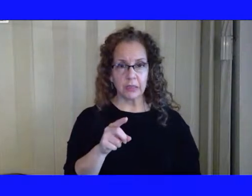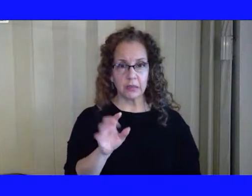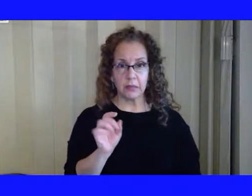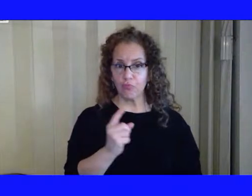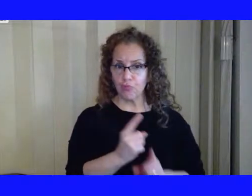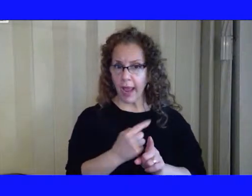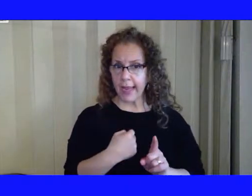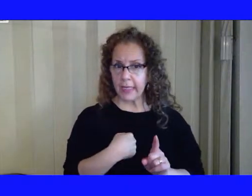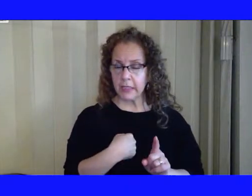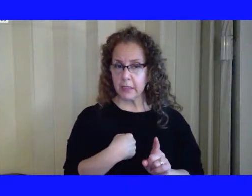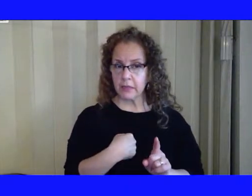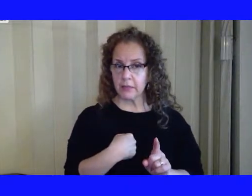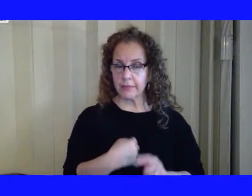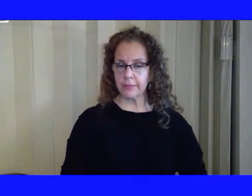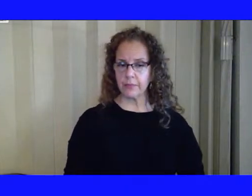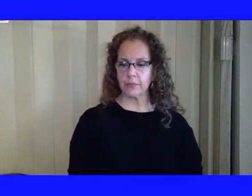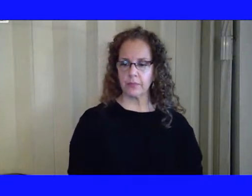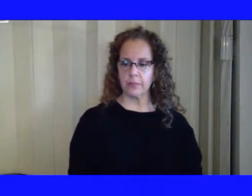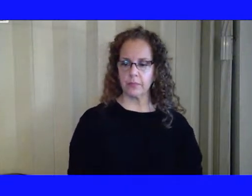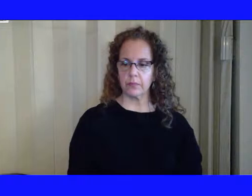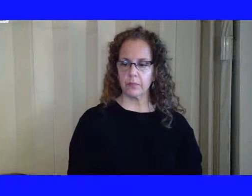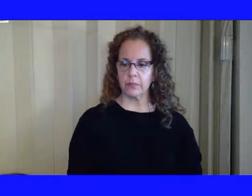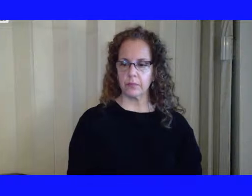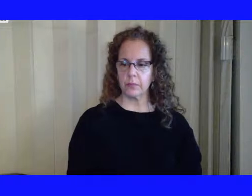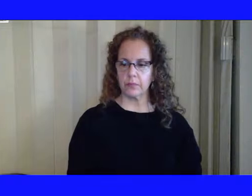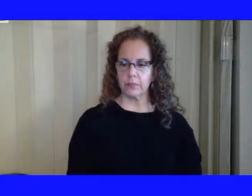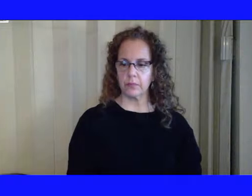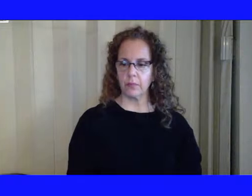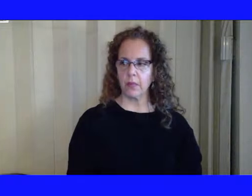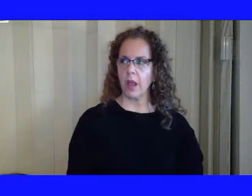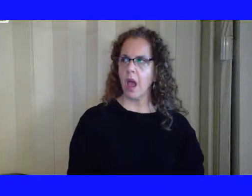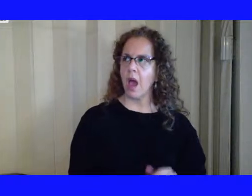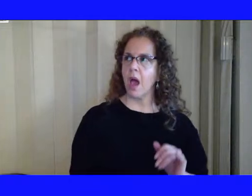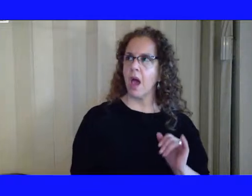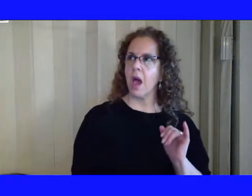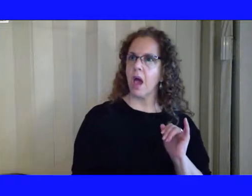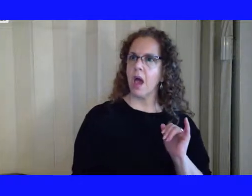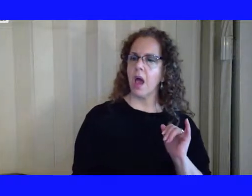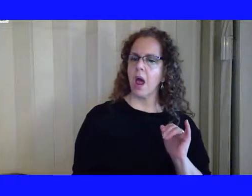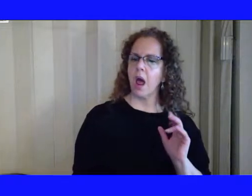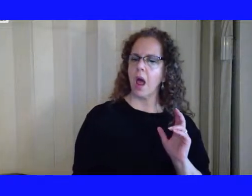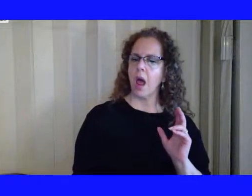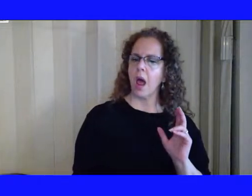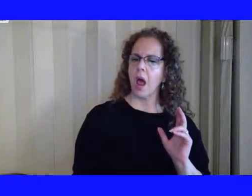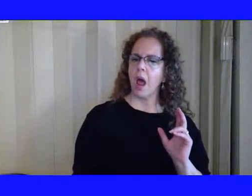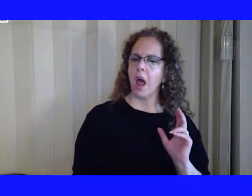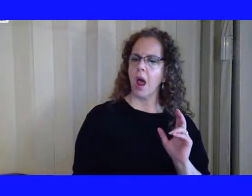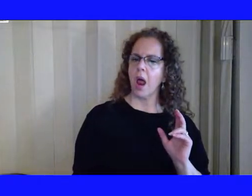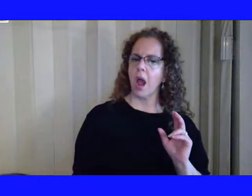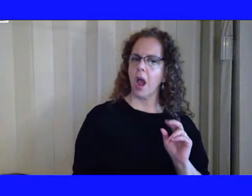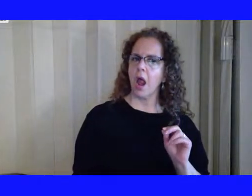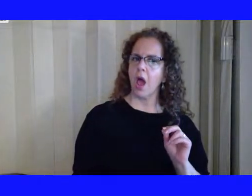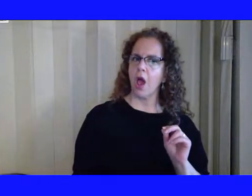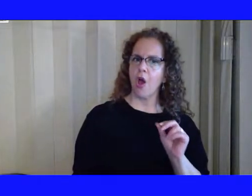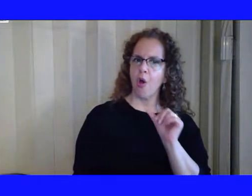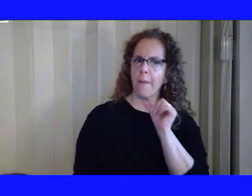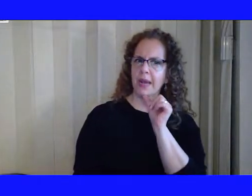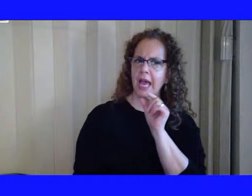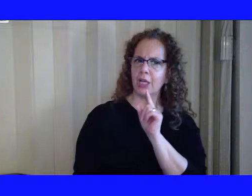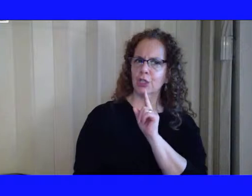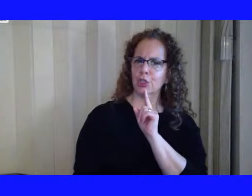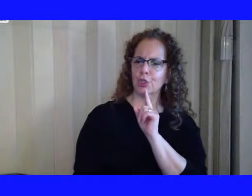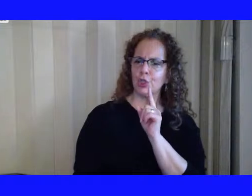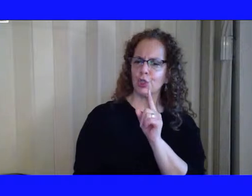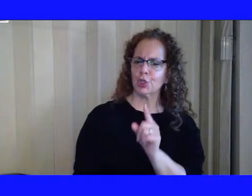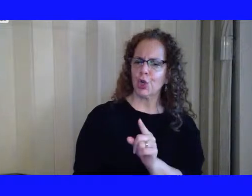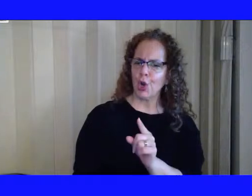okay. Yeah. Well, thank you for that. I actually did bring it up briefly in the executive meeting as well last